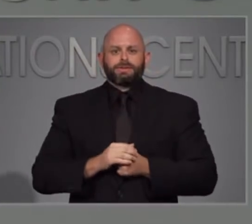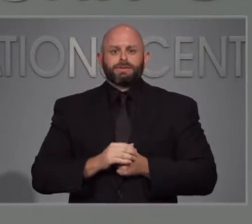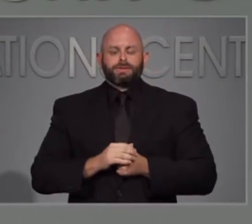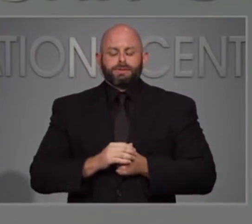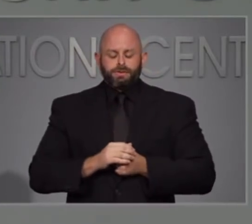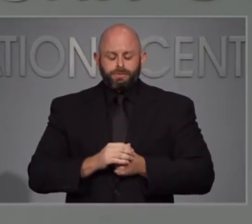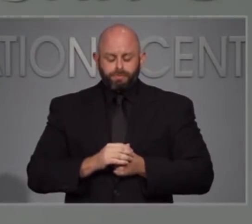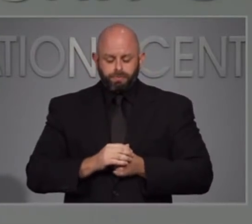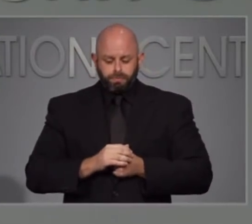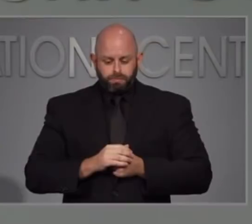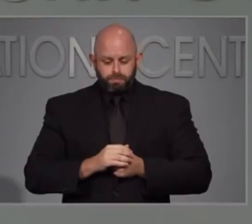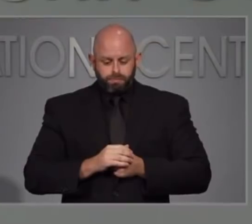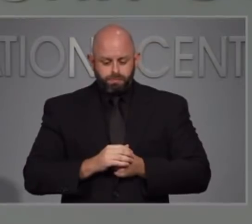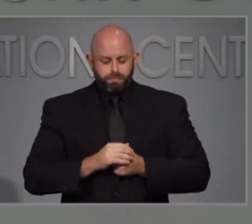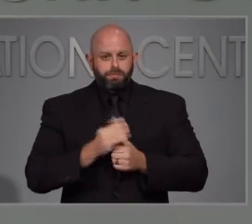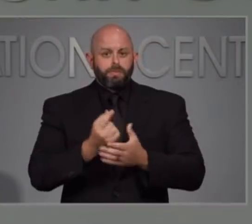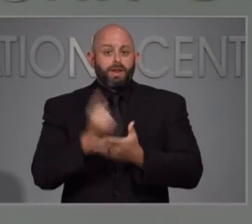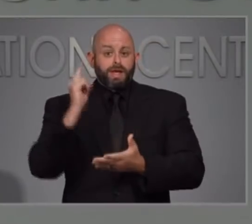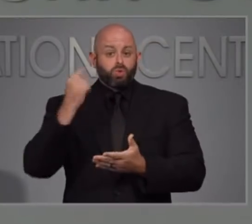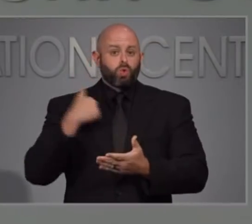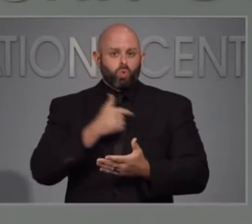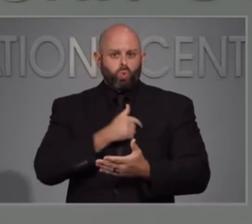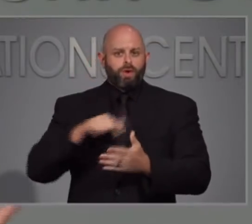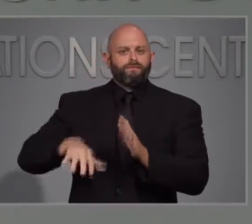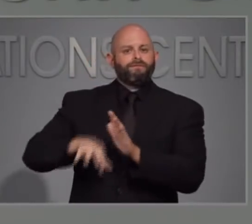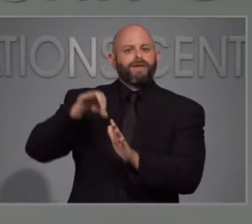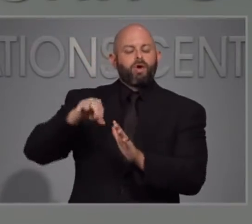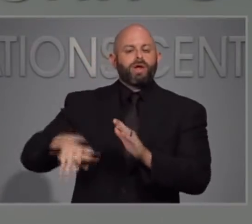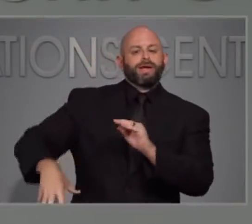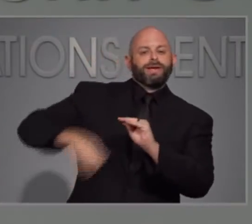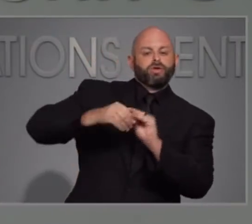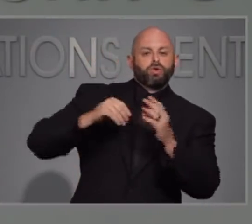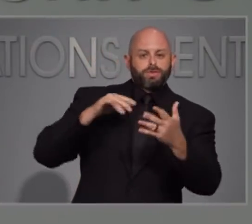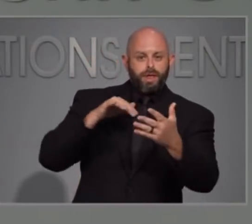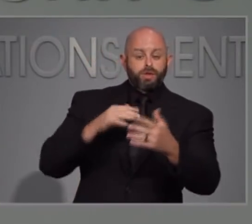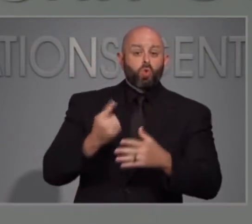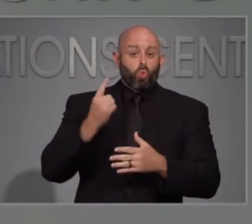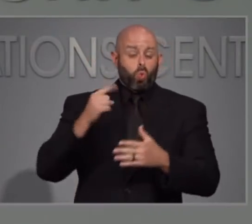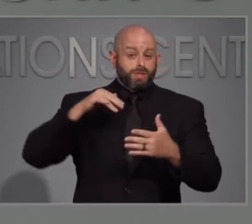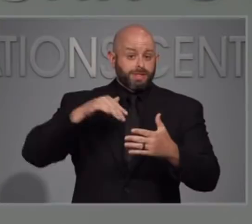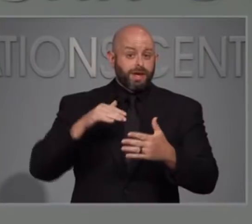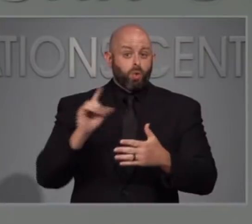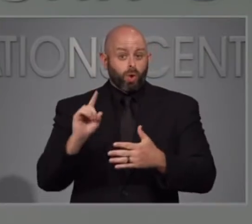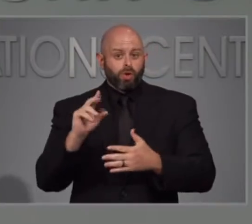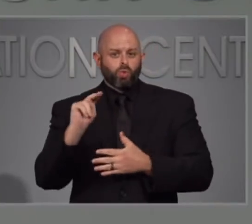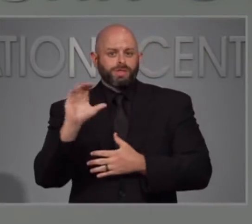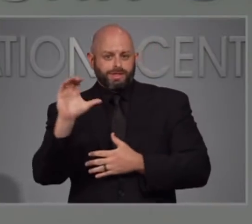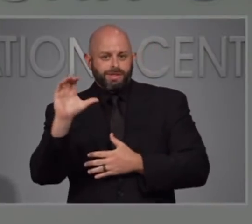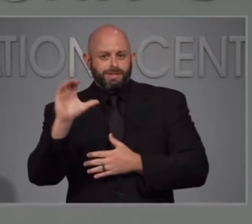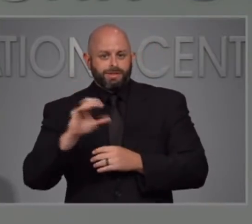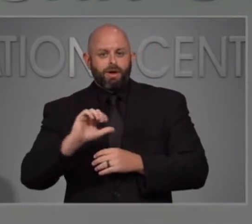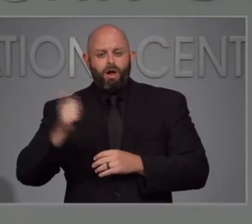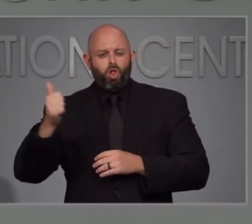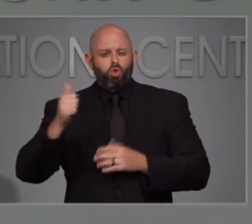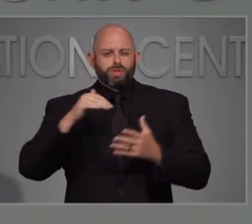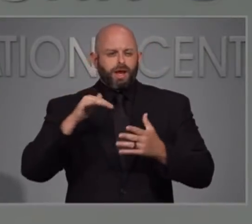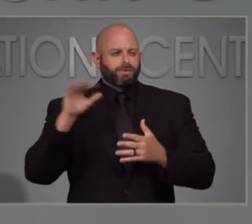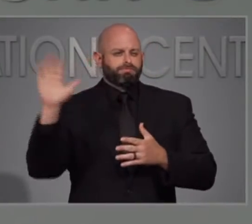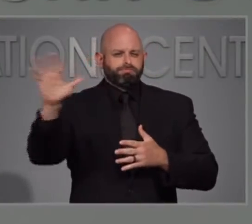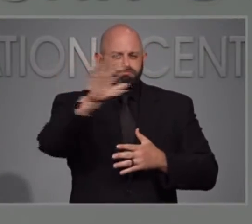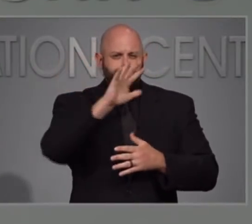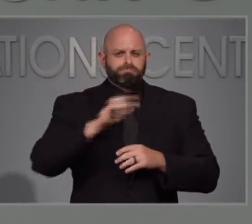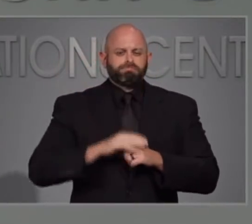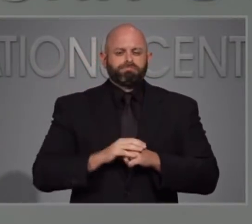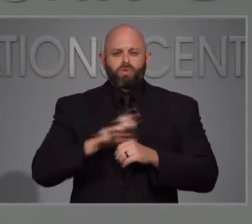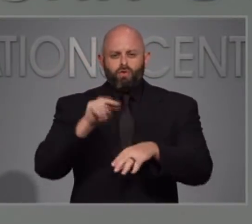some additional studies have come down, one over at UNC, a number of others that I've looked at, and of course Dr. Cohen and her staff